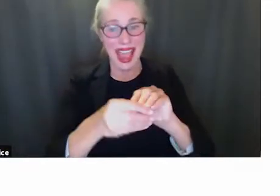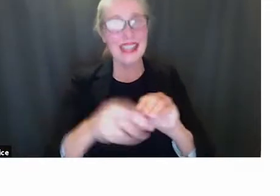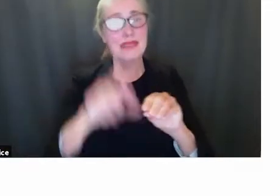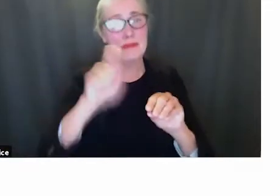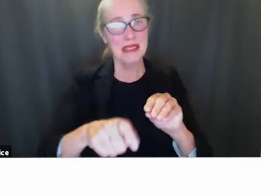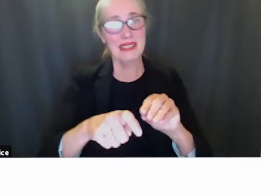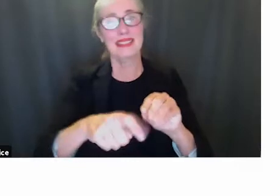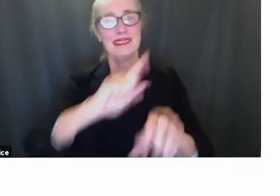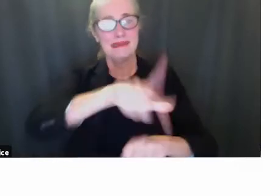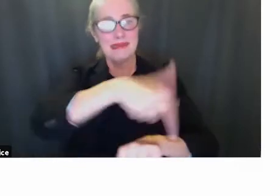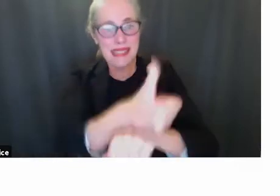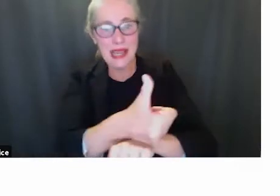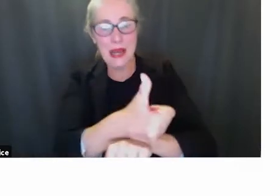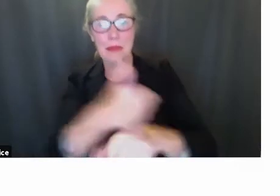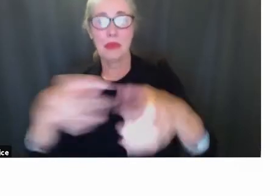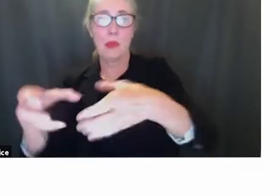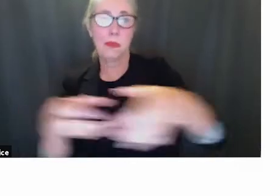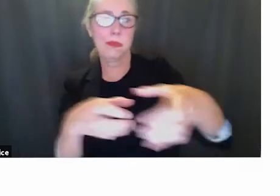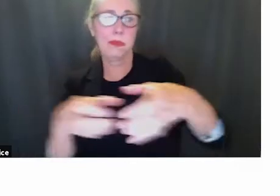Next slide.